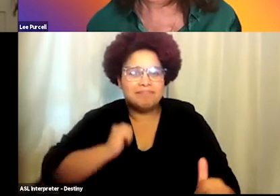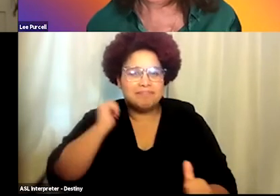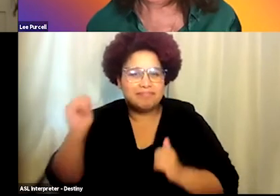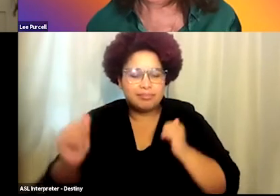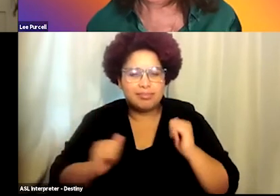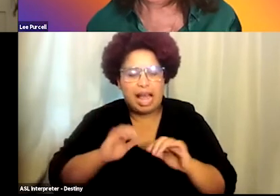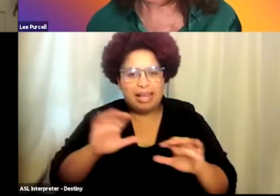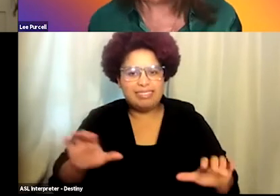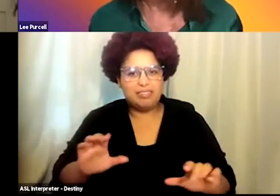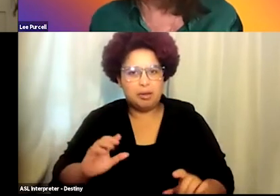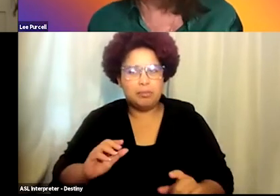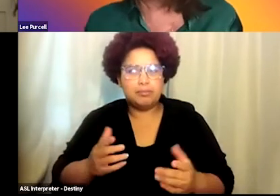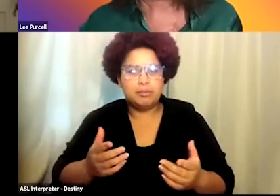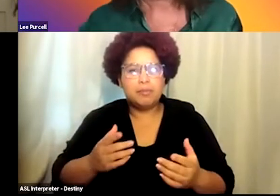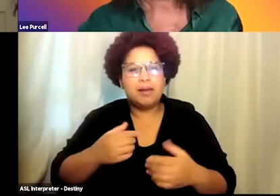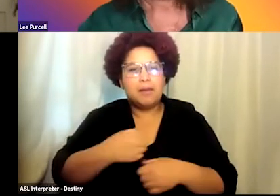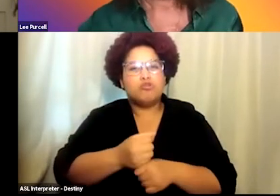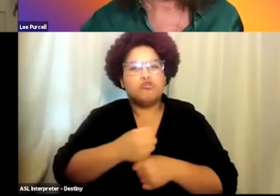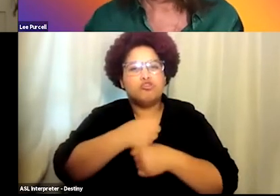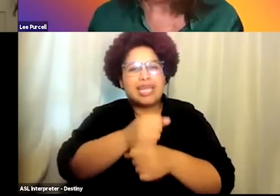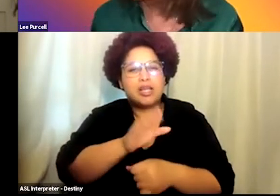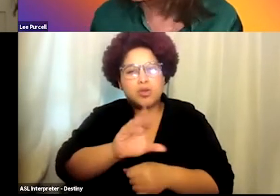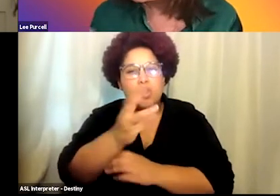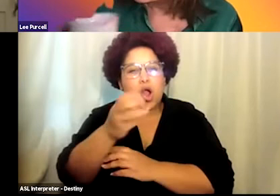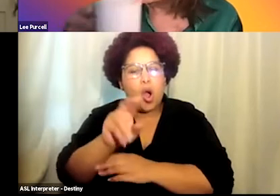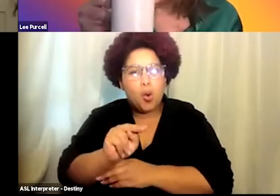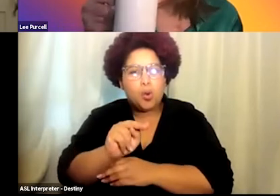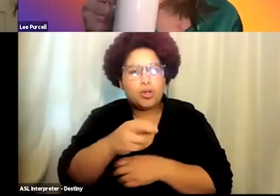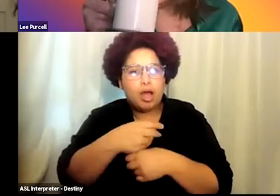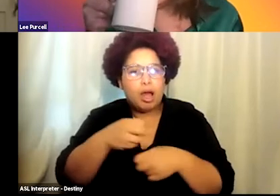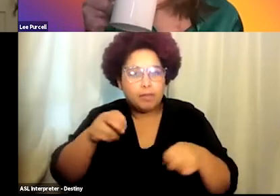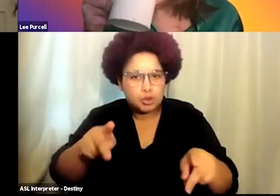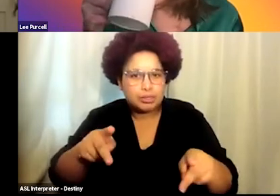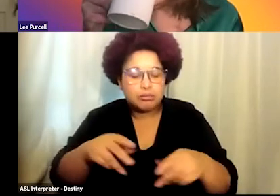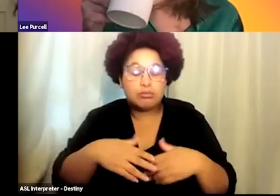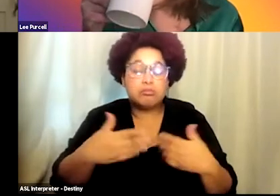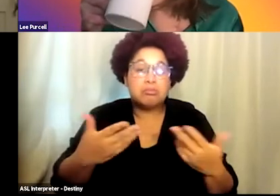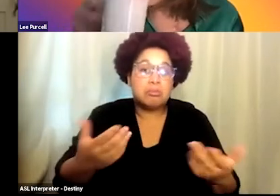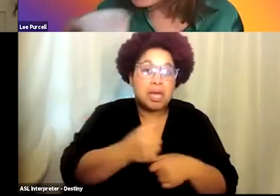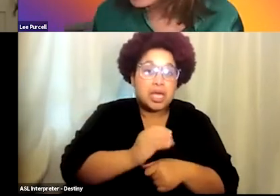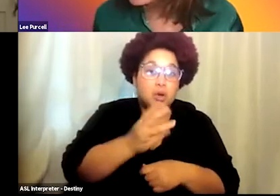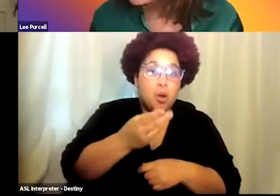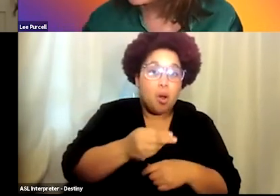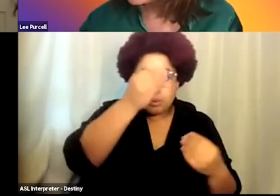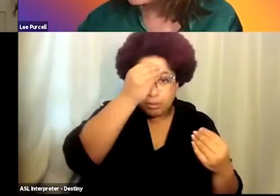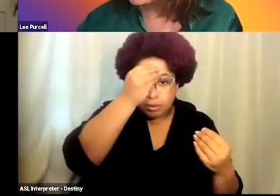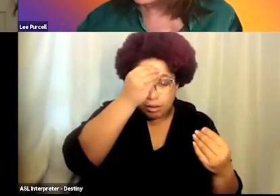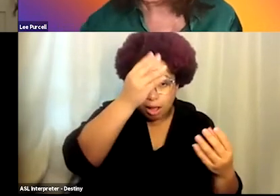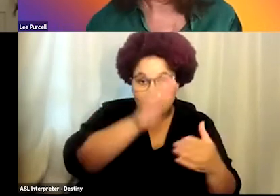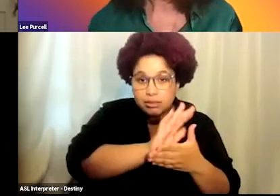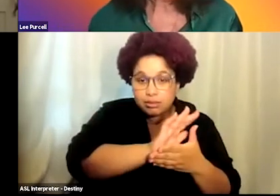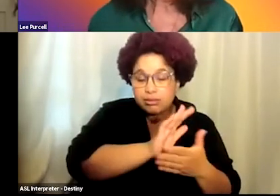active. So I want to talk about creating your own opportunities, whether that's creating your own content or